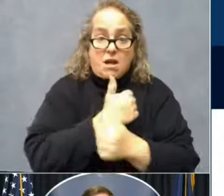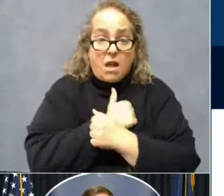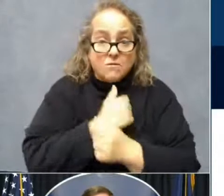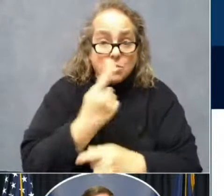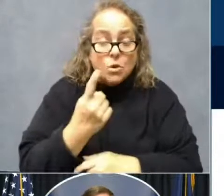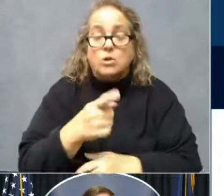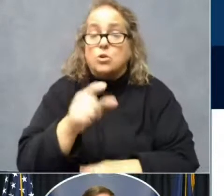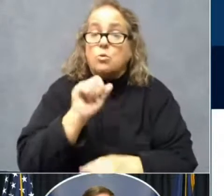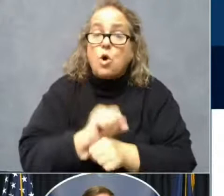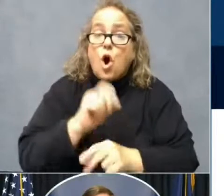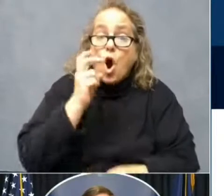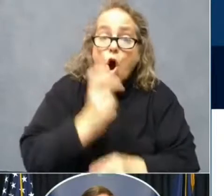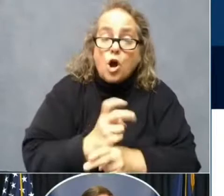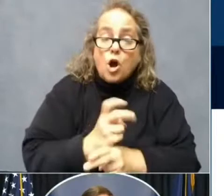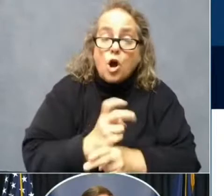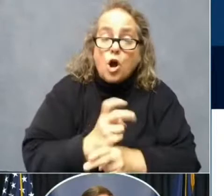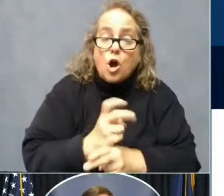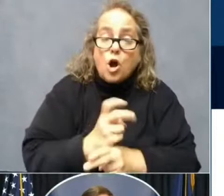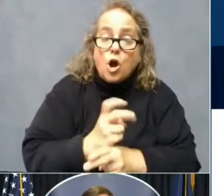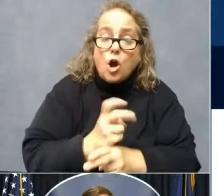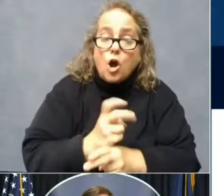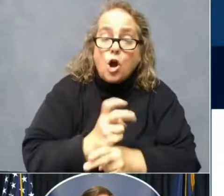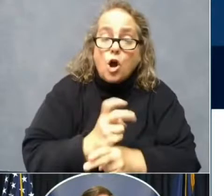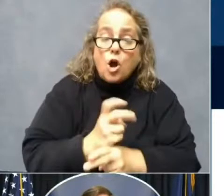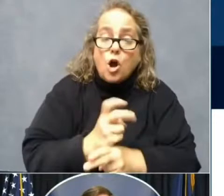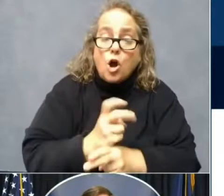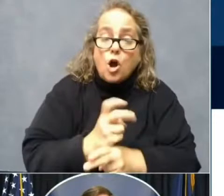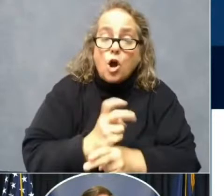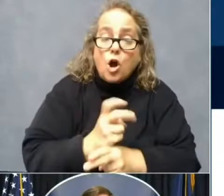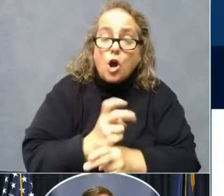in that setting. Help